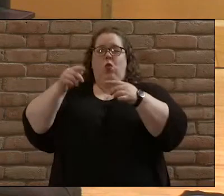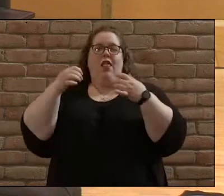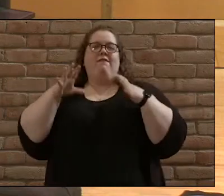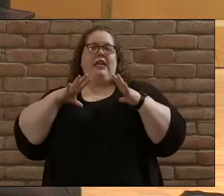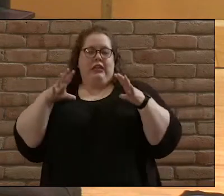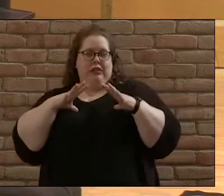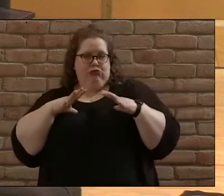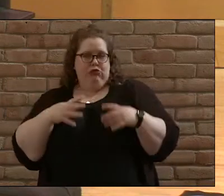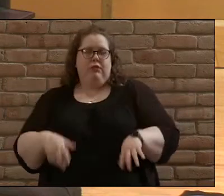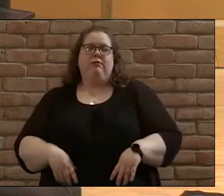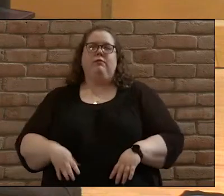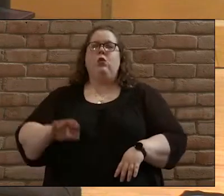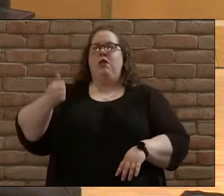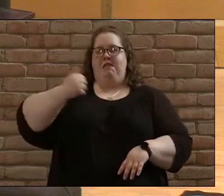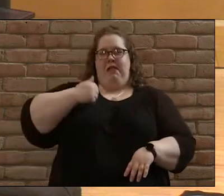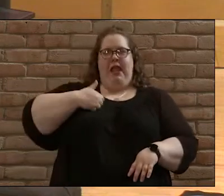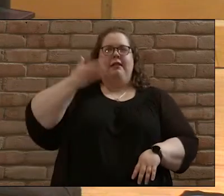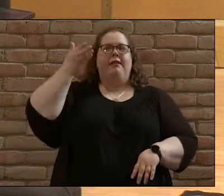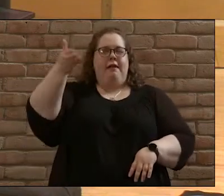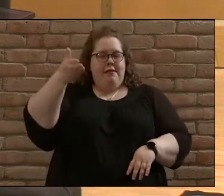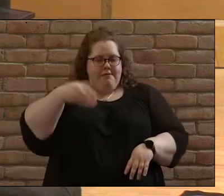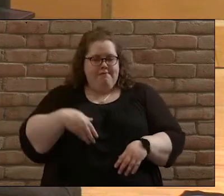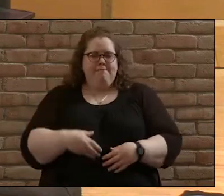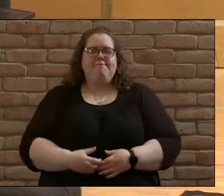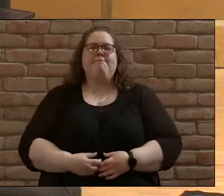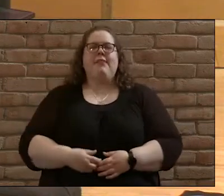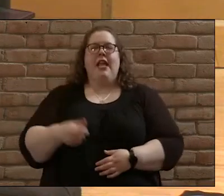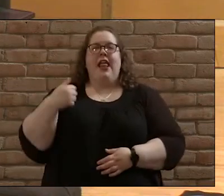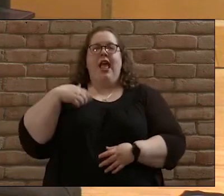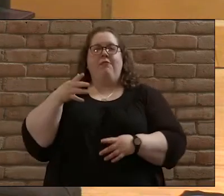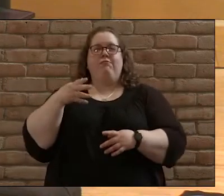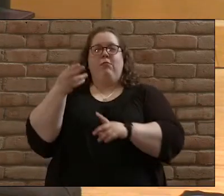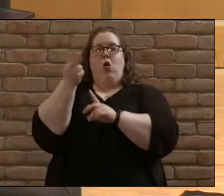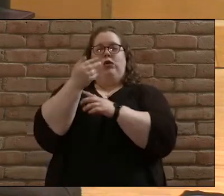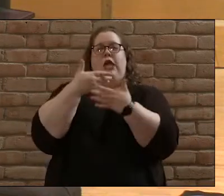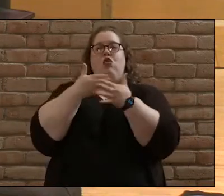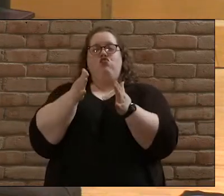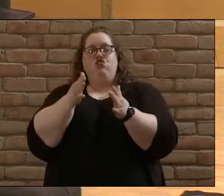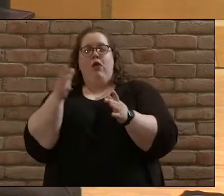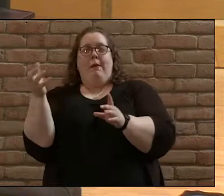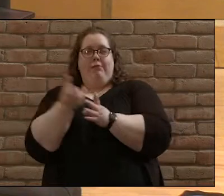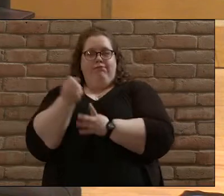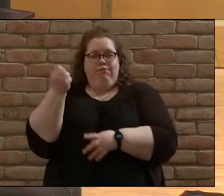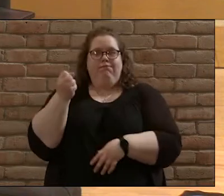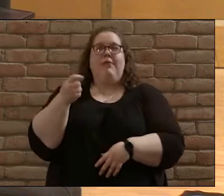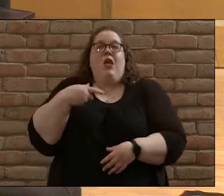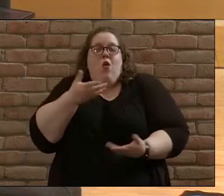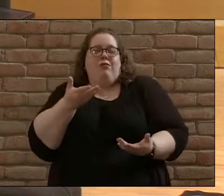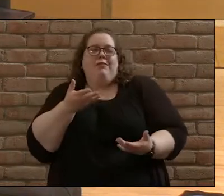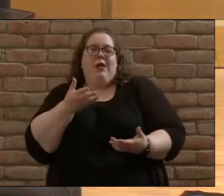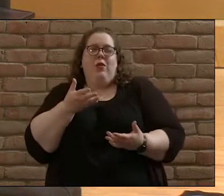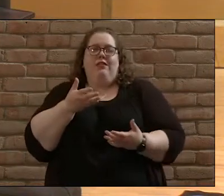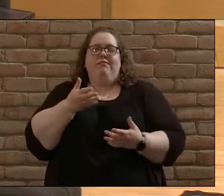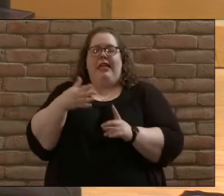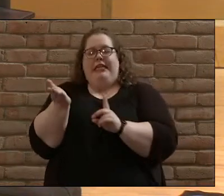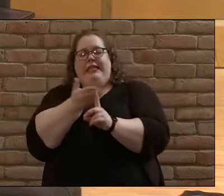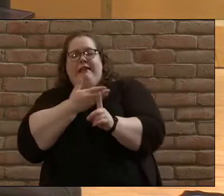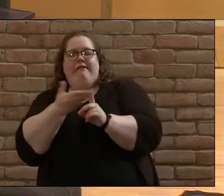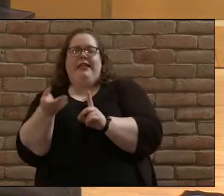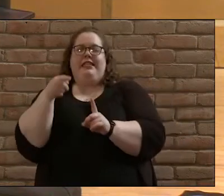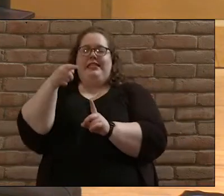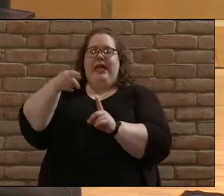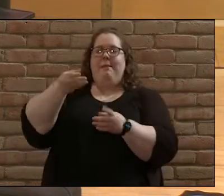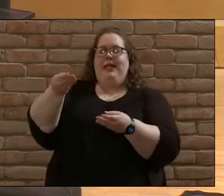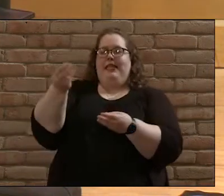side of the border, and I had gotten us a hotel room and kind of finagled my way, talked my way into being at